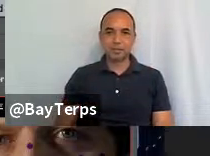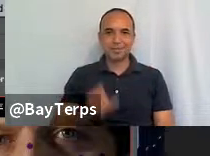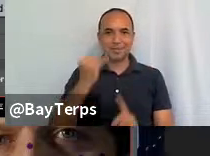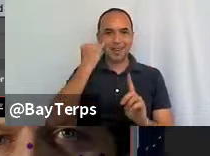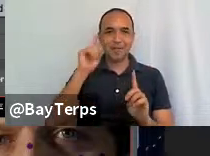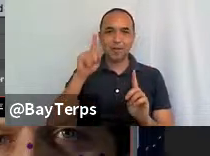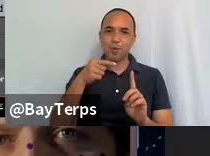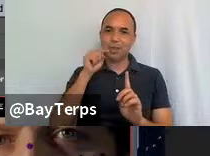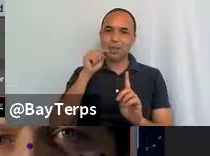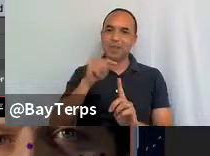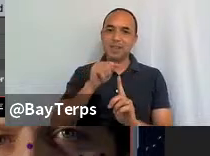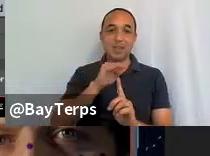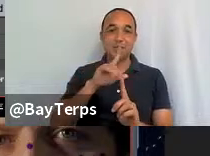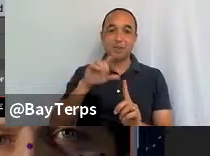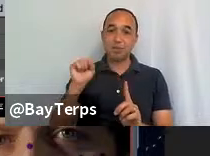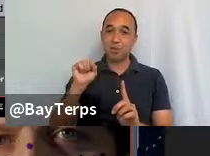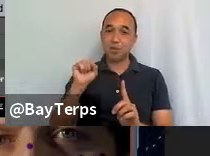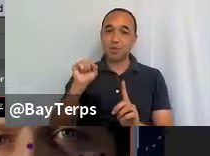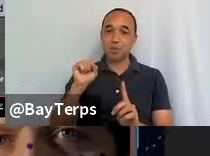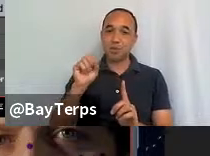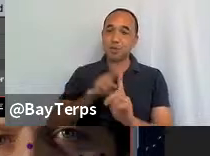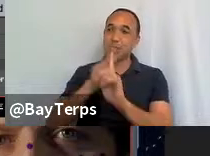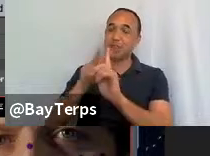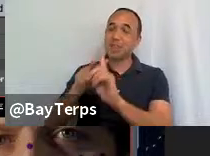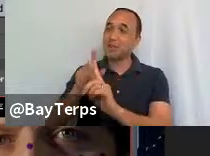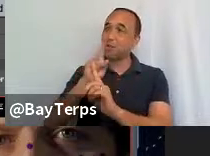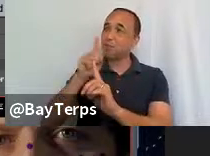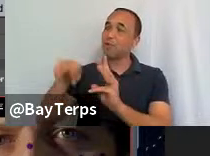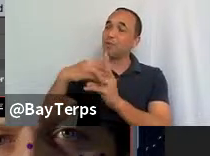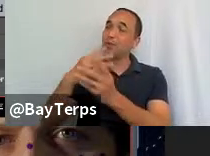applicable to real life. If only.